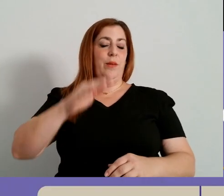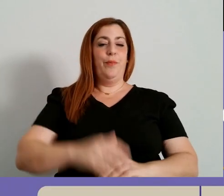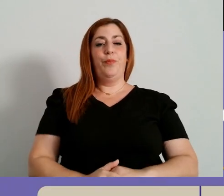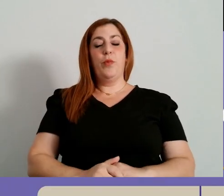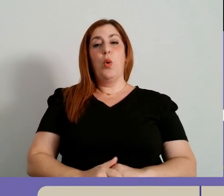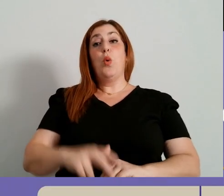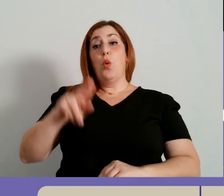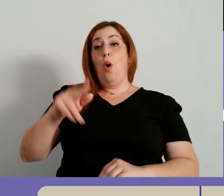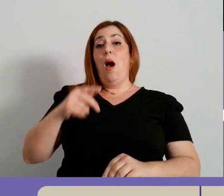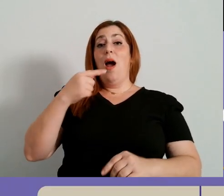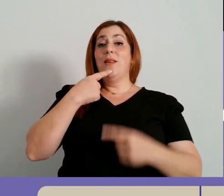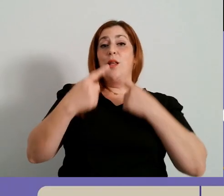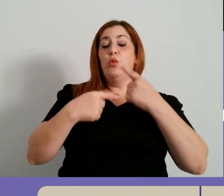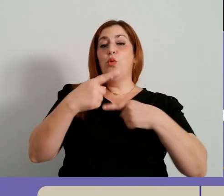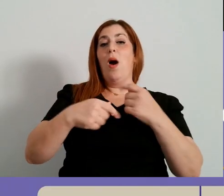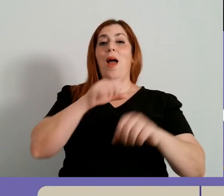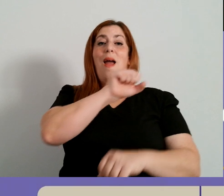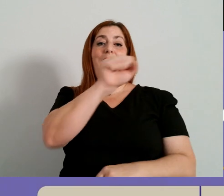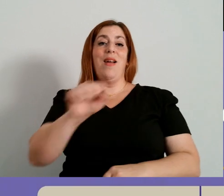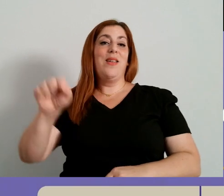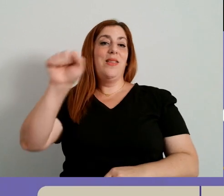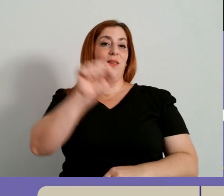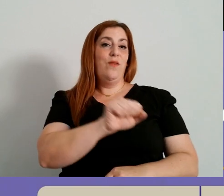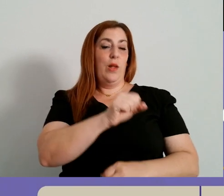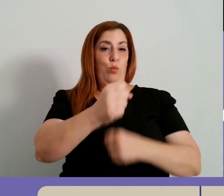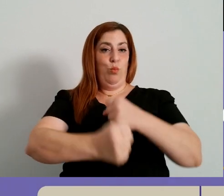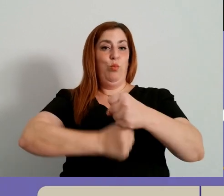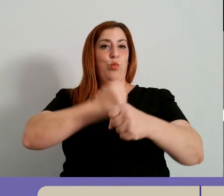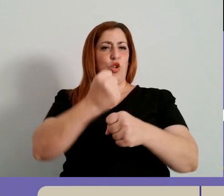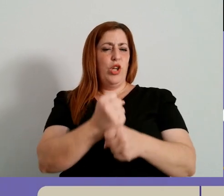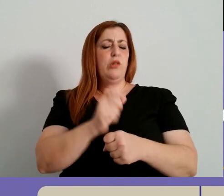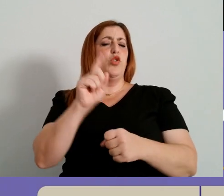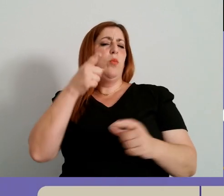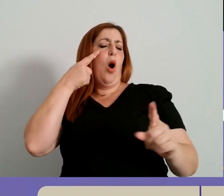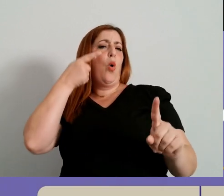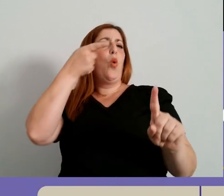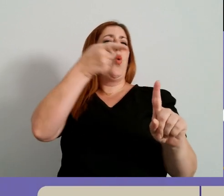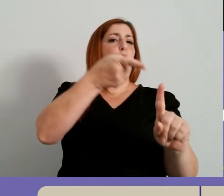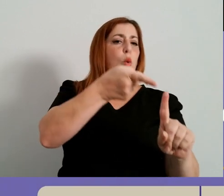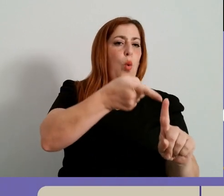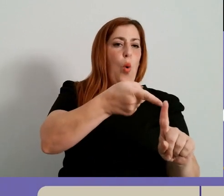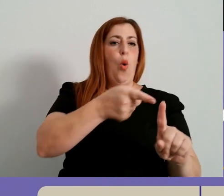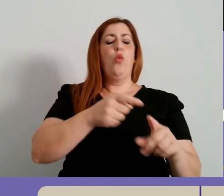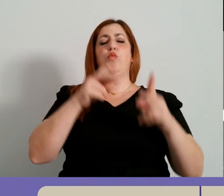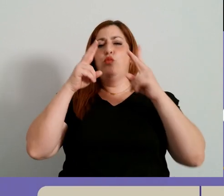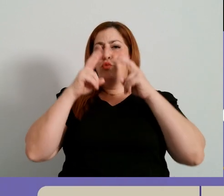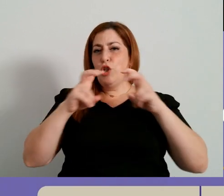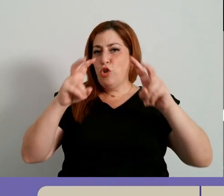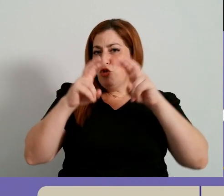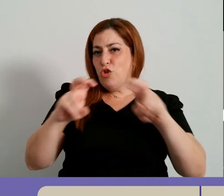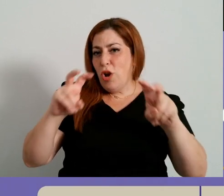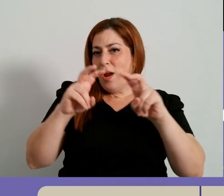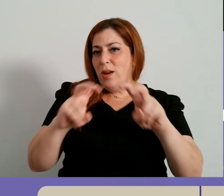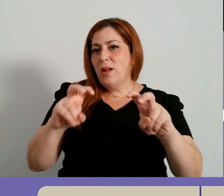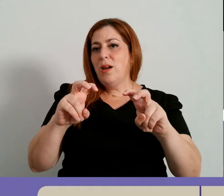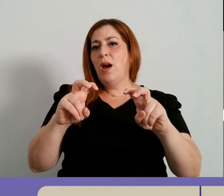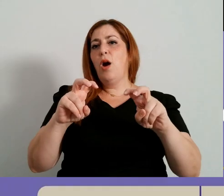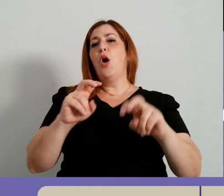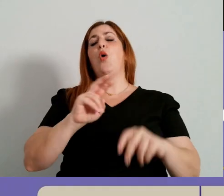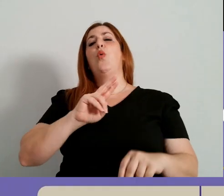Then we'll talk about the Activate project itself, such as what our goals were for the project, the research we